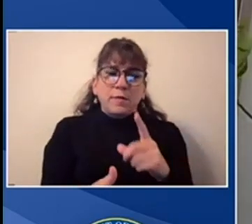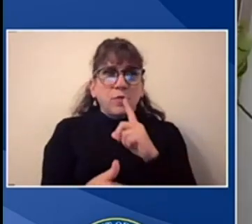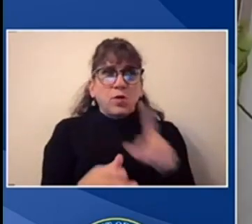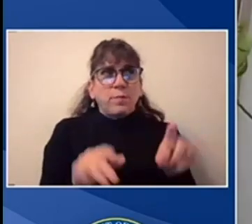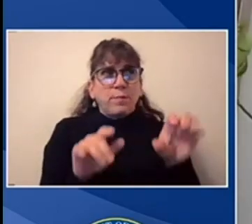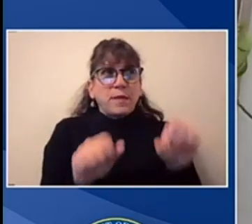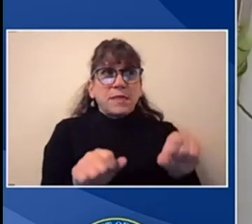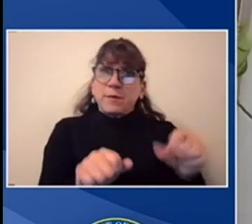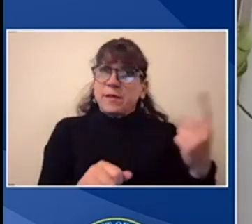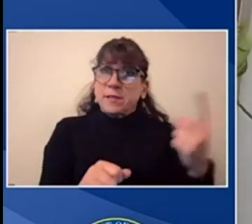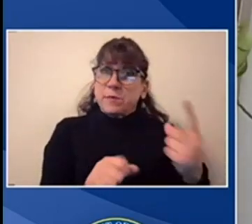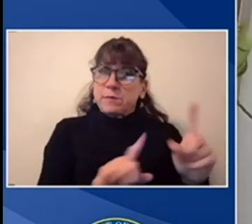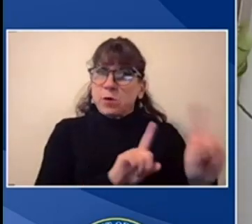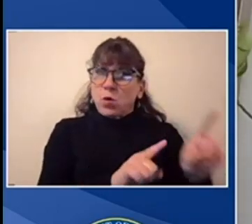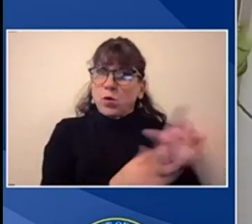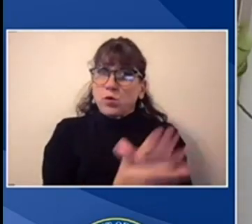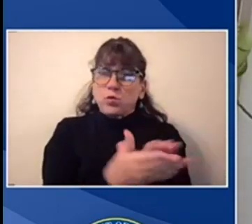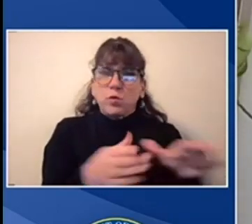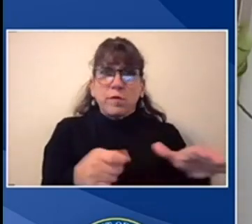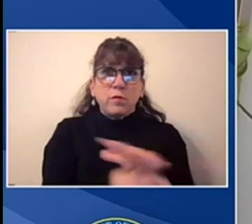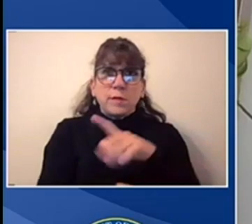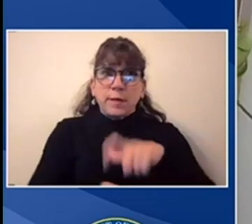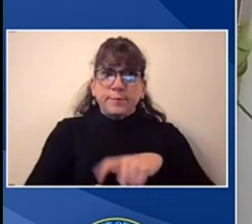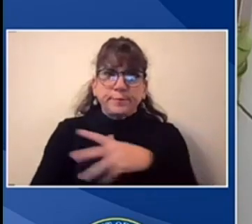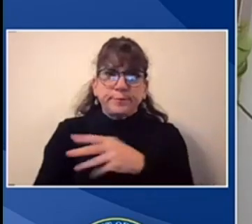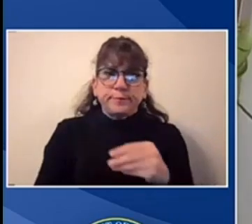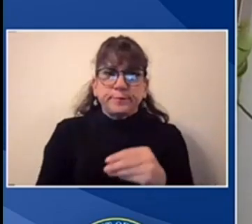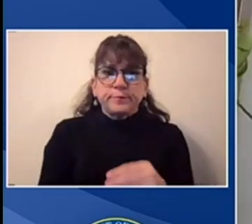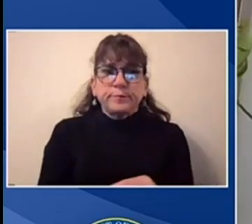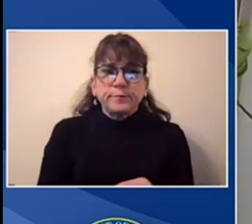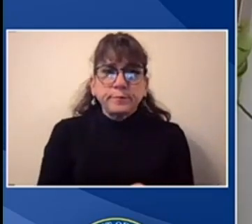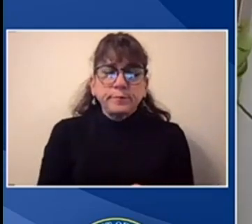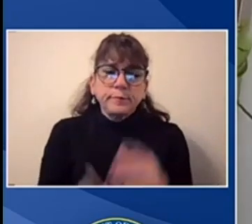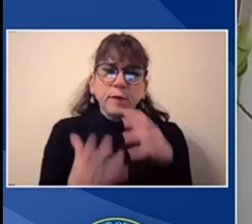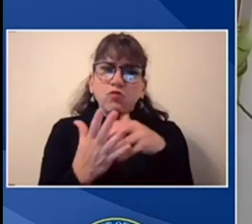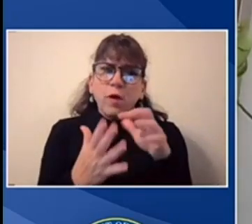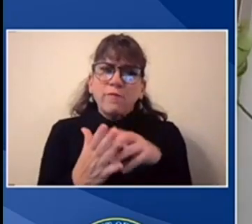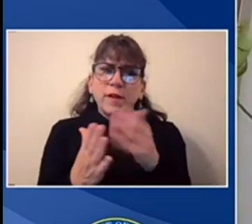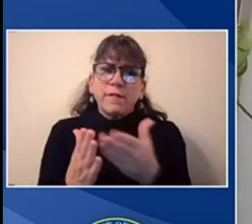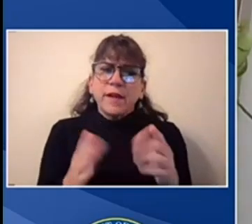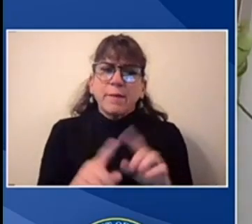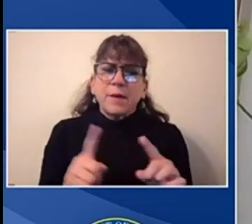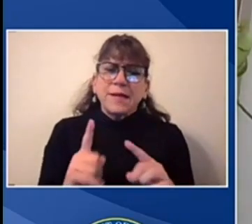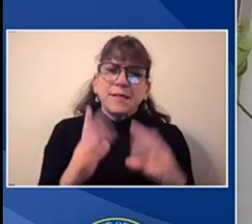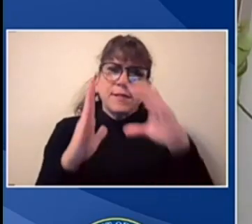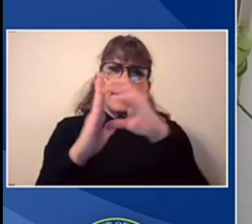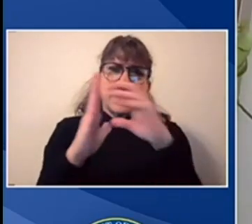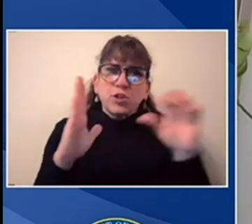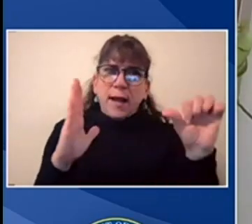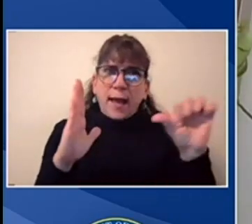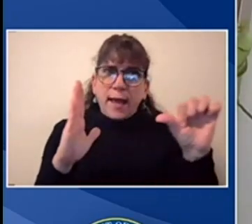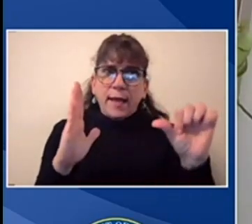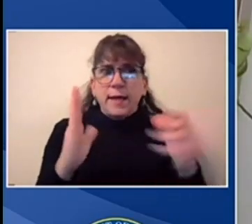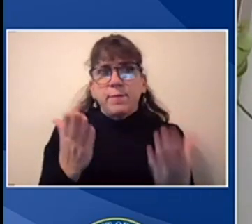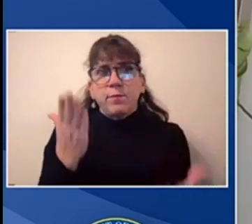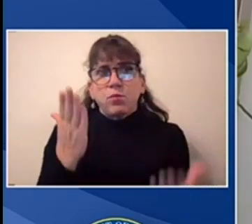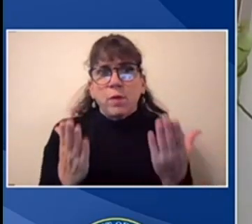time. And finally, this is just a minor drafting thing, but going up to subsection A, I think that